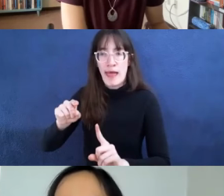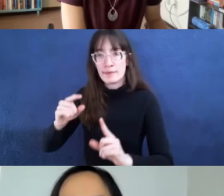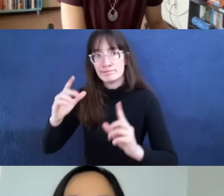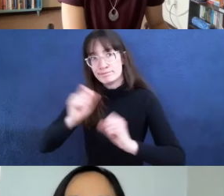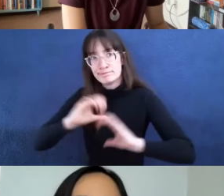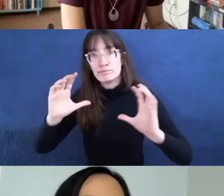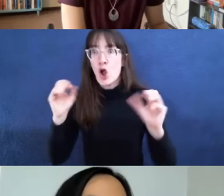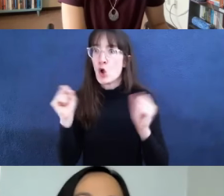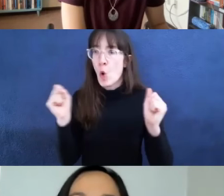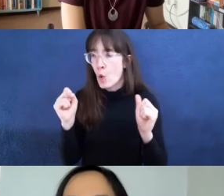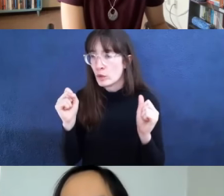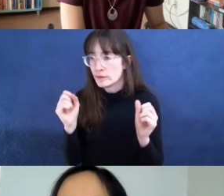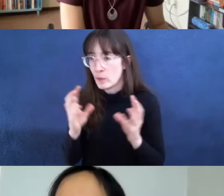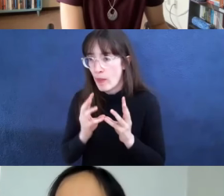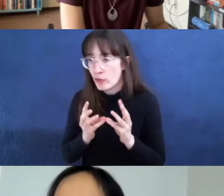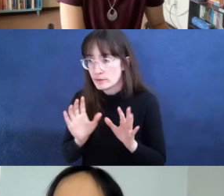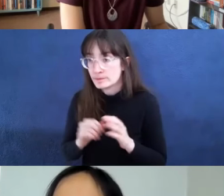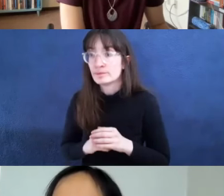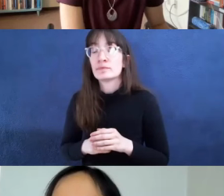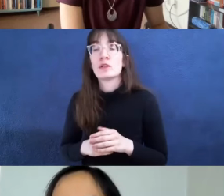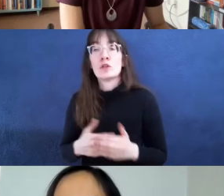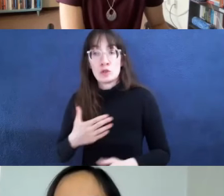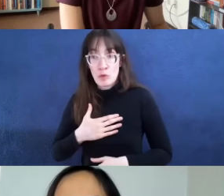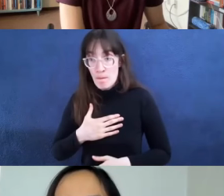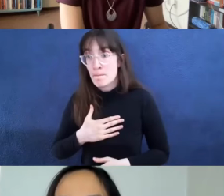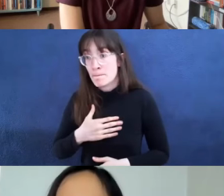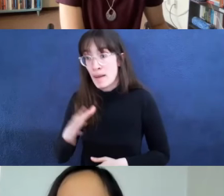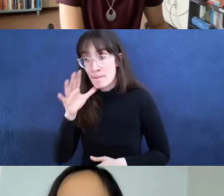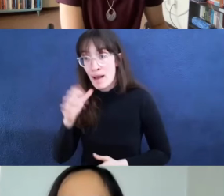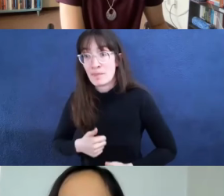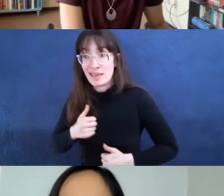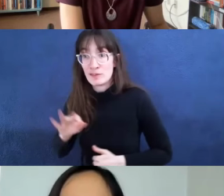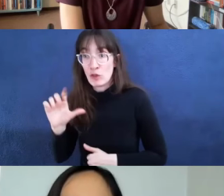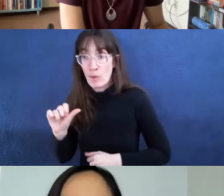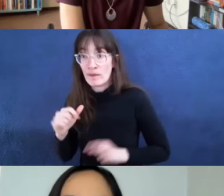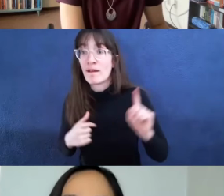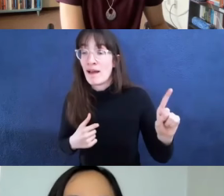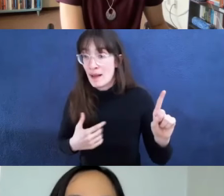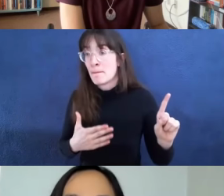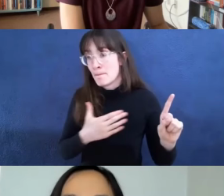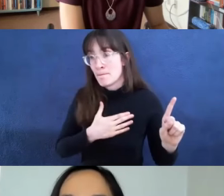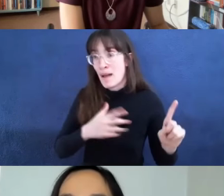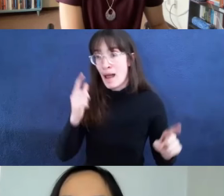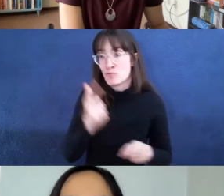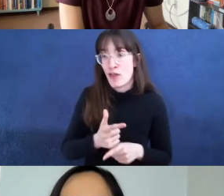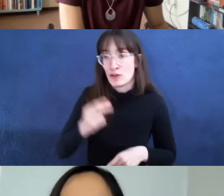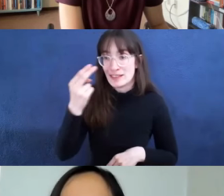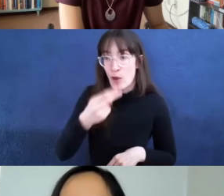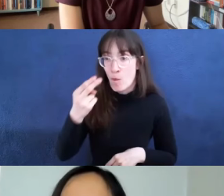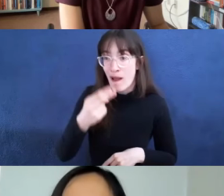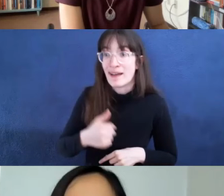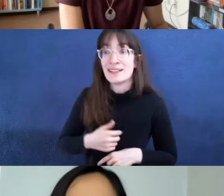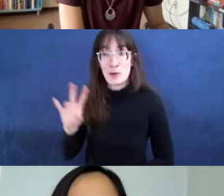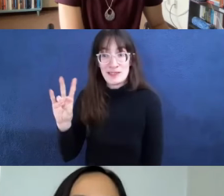there. And so my mom lives in Clearwater, Florida, and my brother is in Honolulu, and it'll be 70 degrees and they're wearing